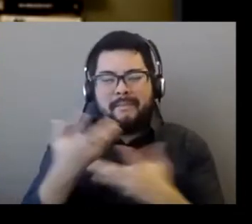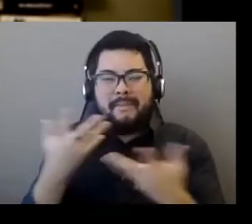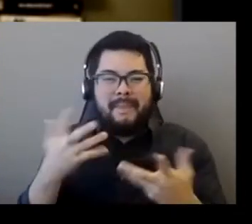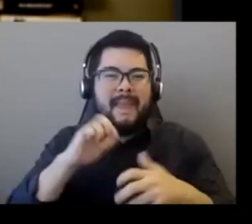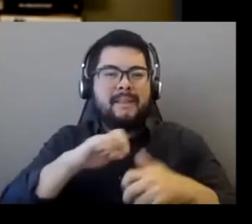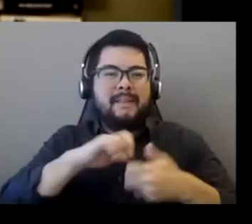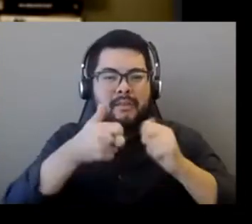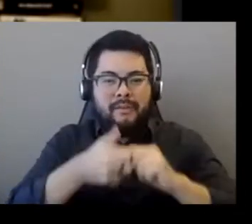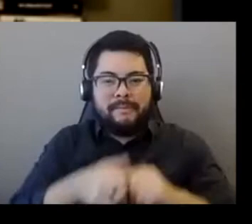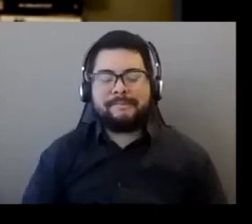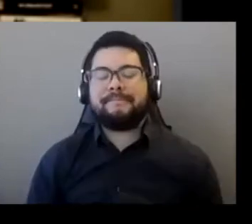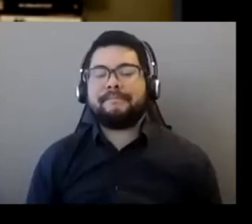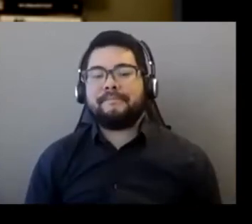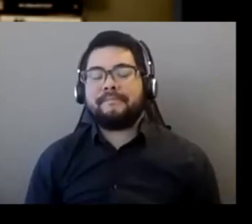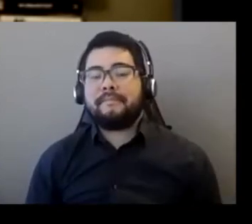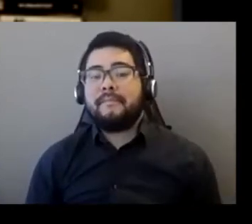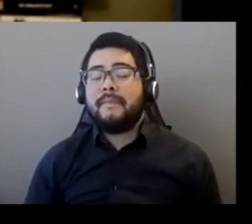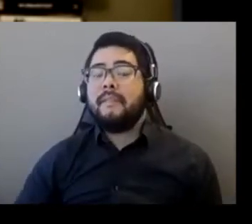Right. Yeah.